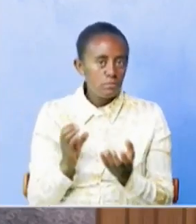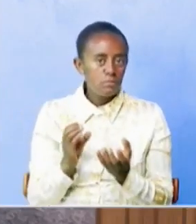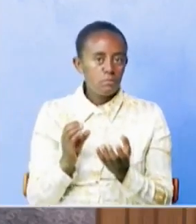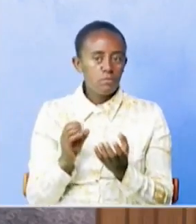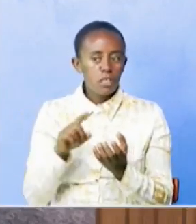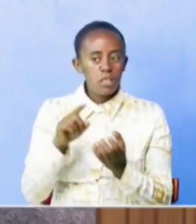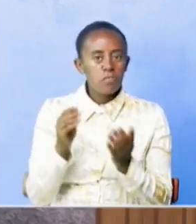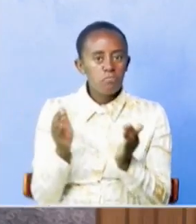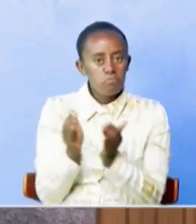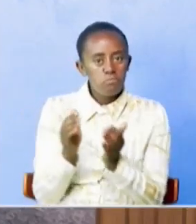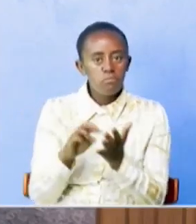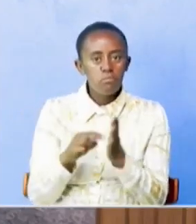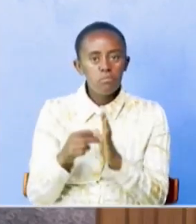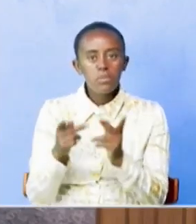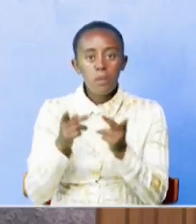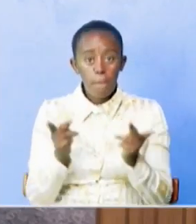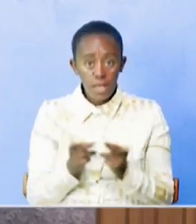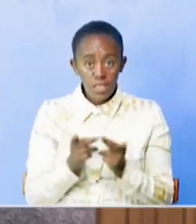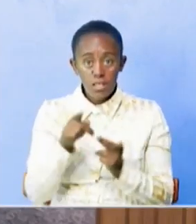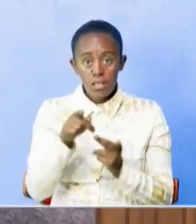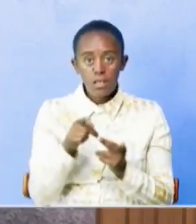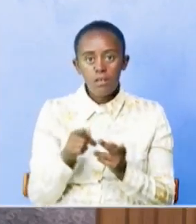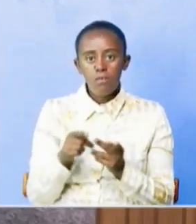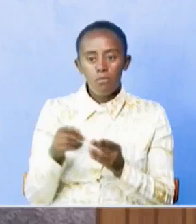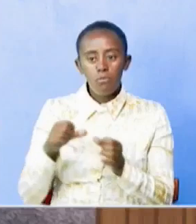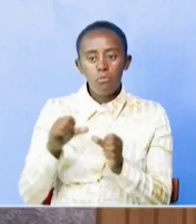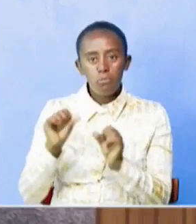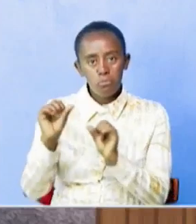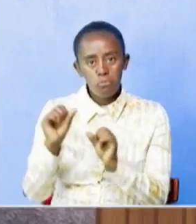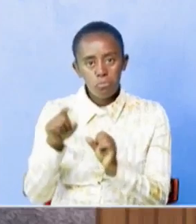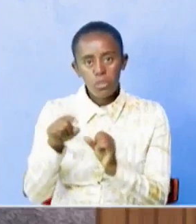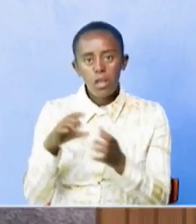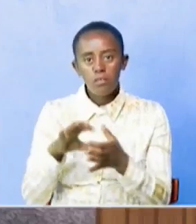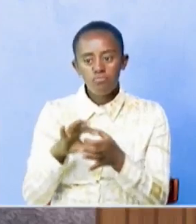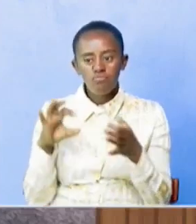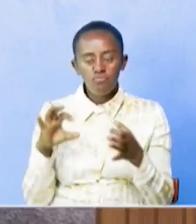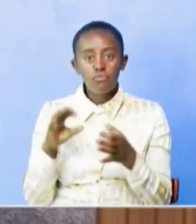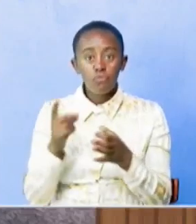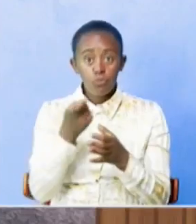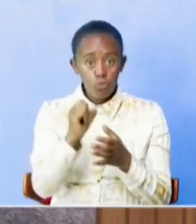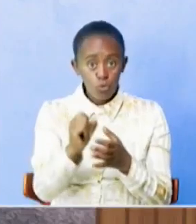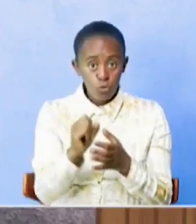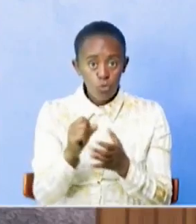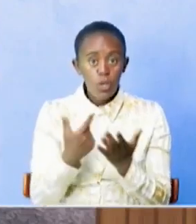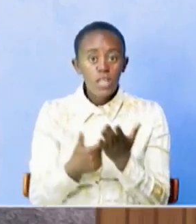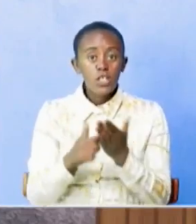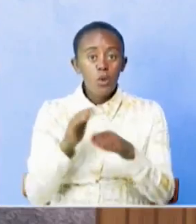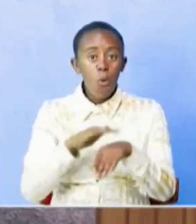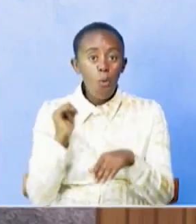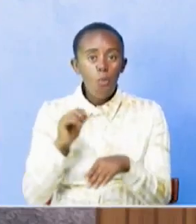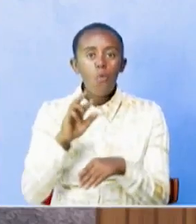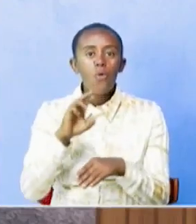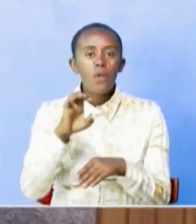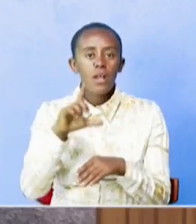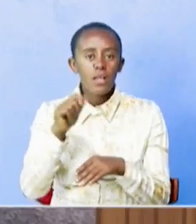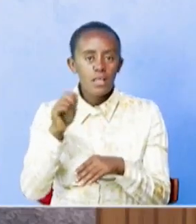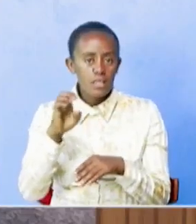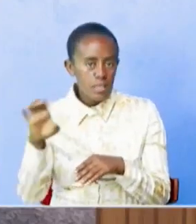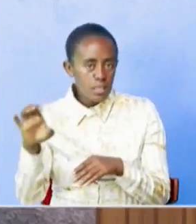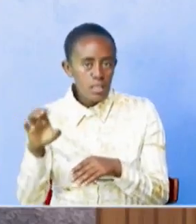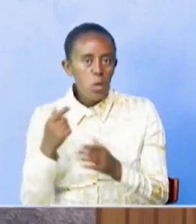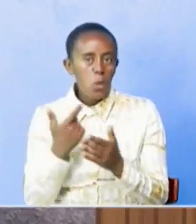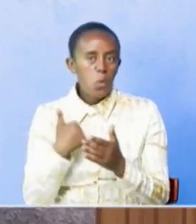certain space, then if that person is let go from that confinement, it is called release. We